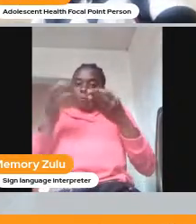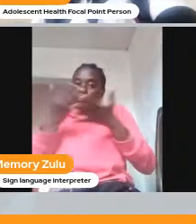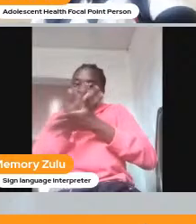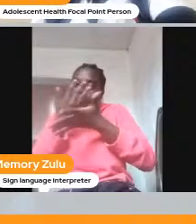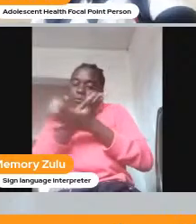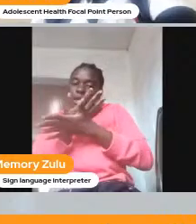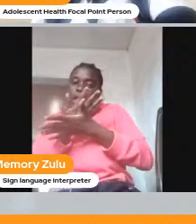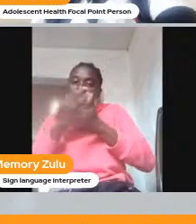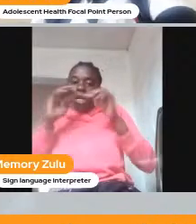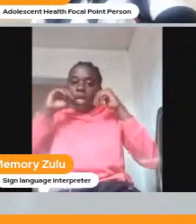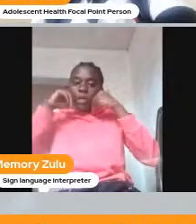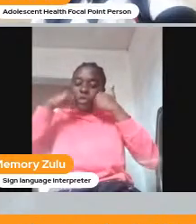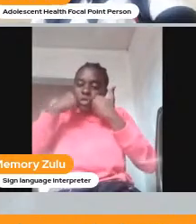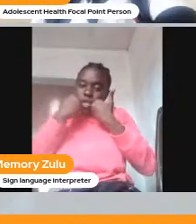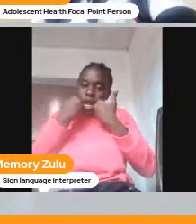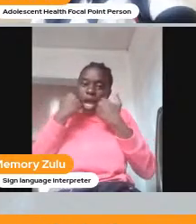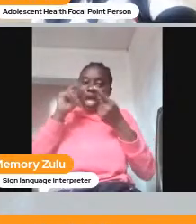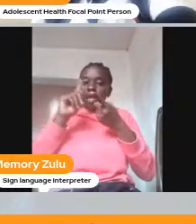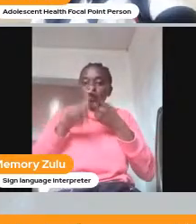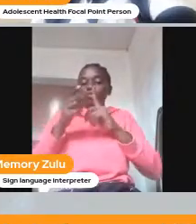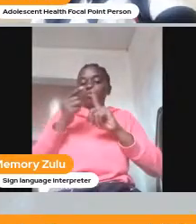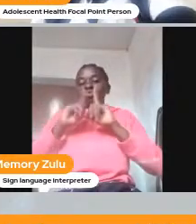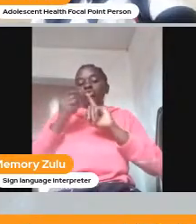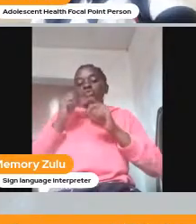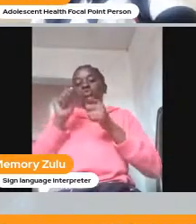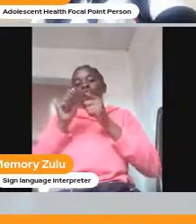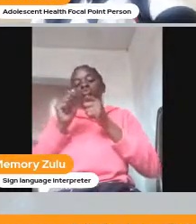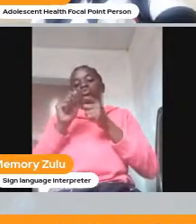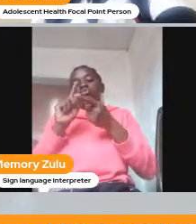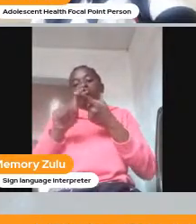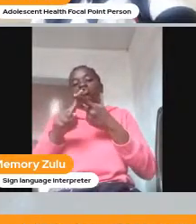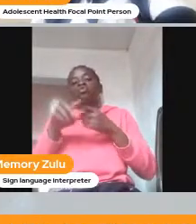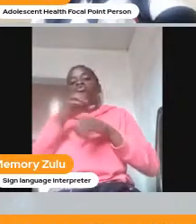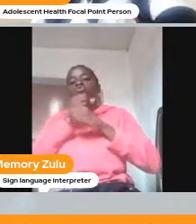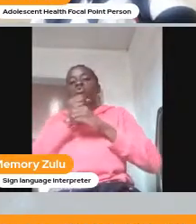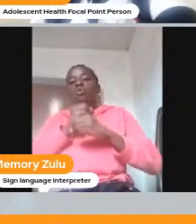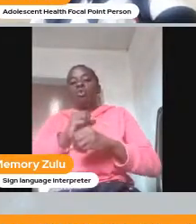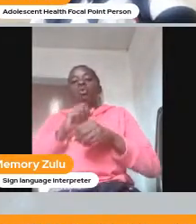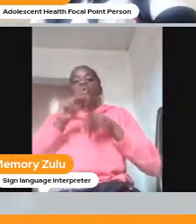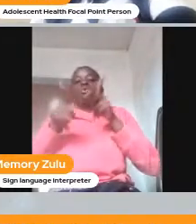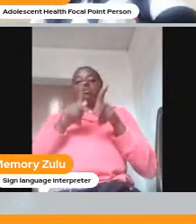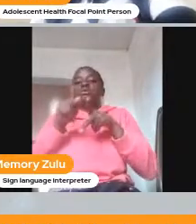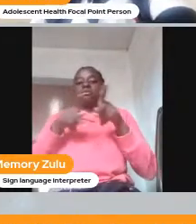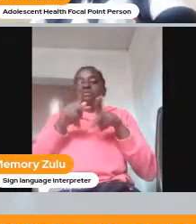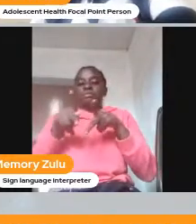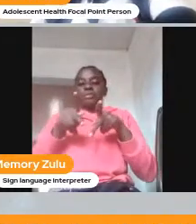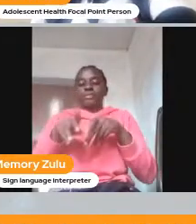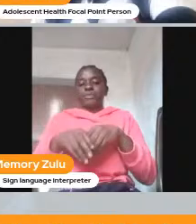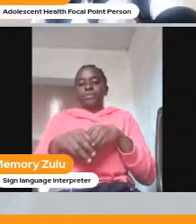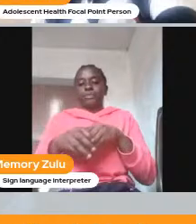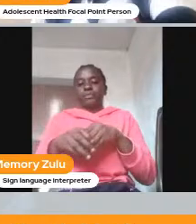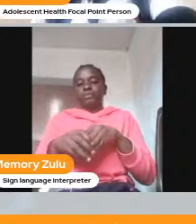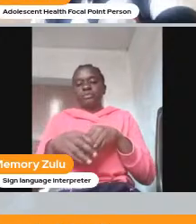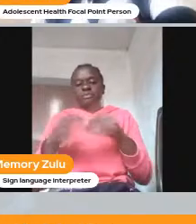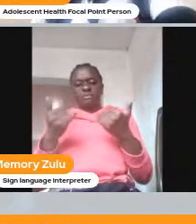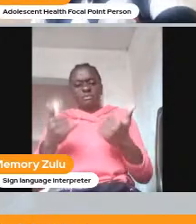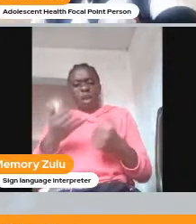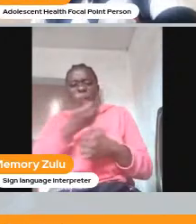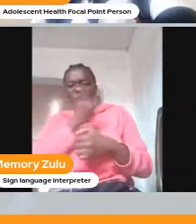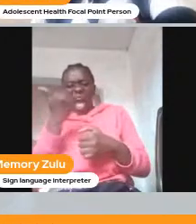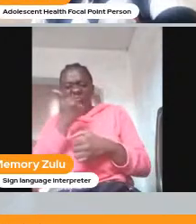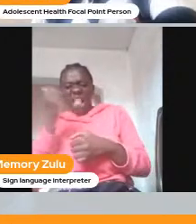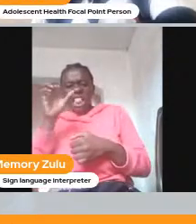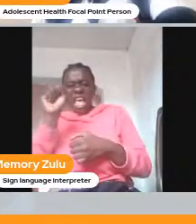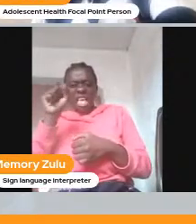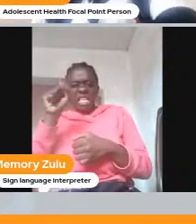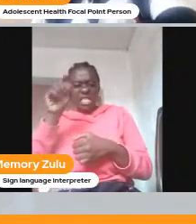said, some STIs are deadly, like syphilis. When it reaches stage 4, you might not be lucky to be treated. You might even present